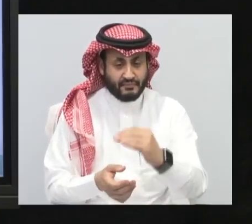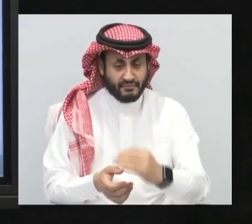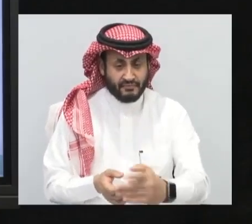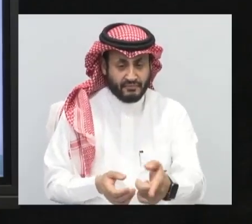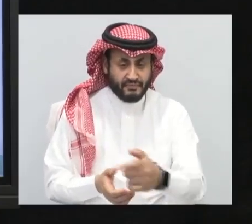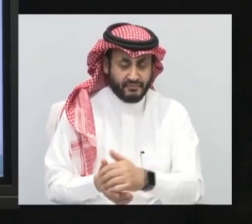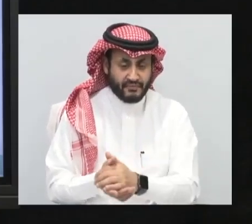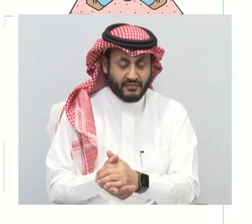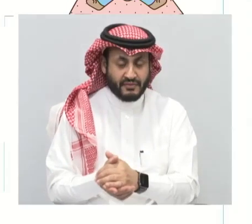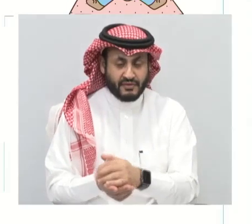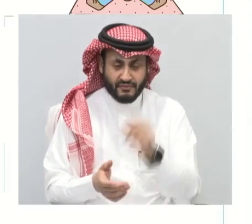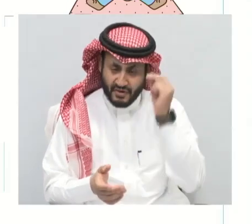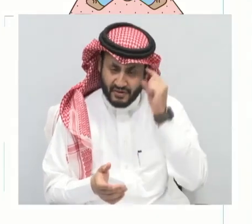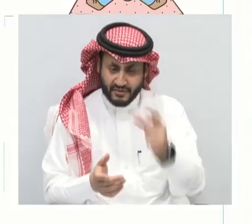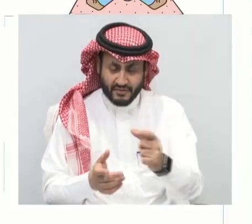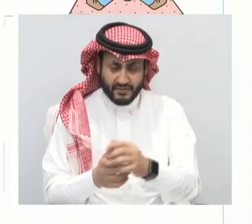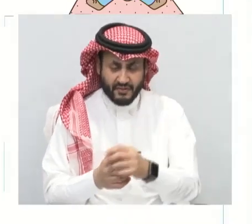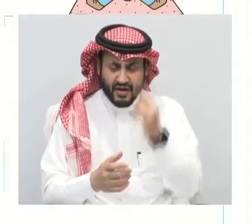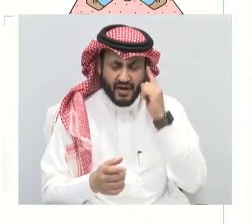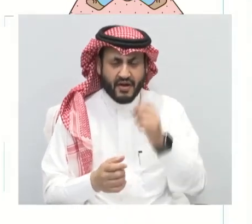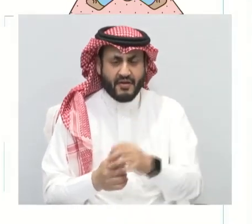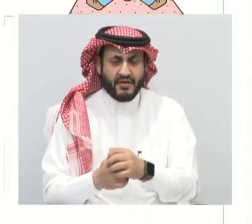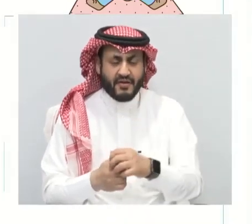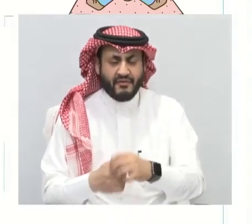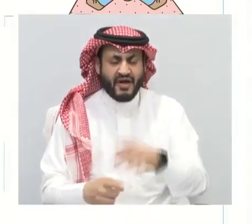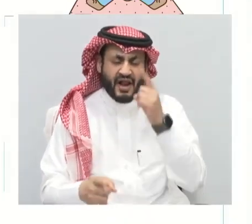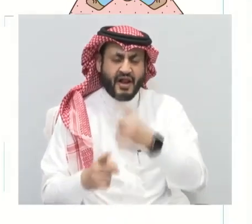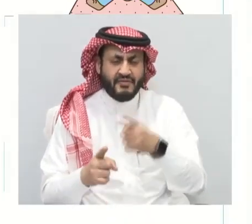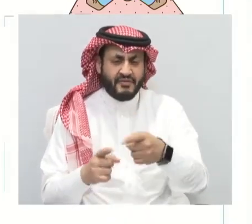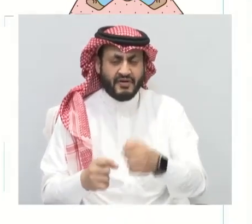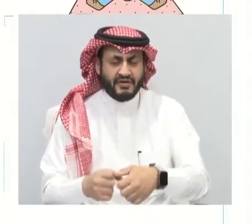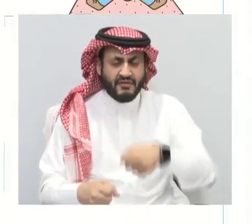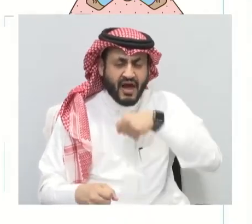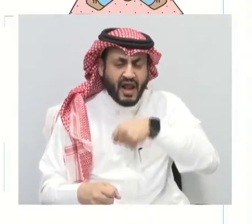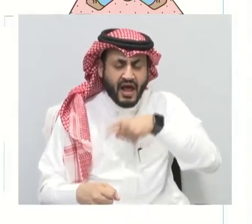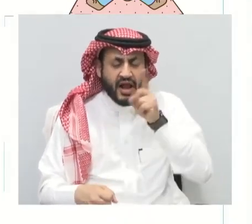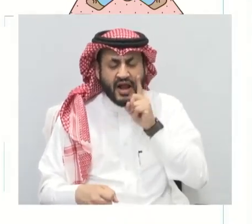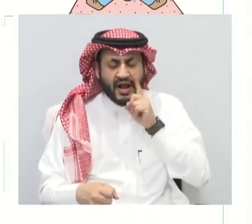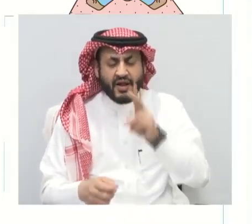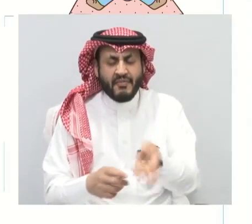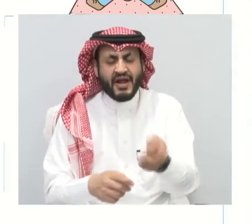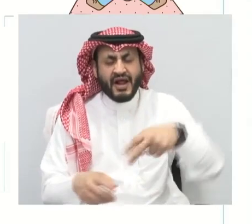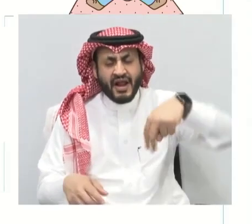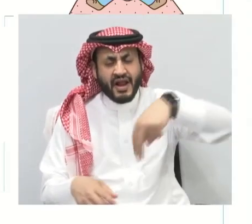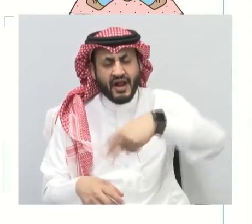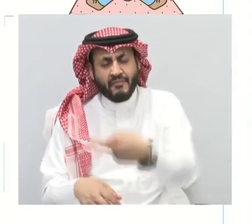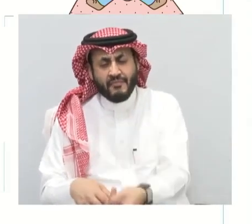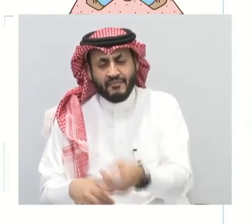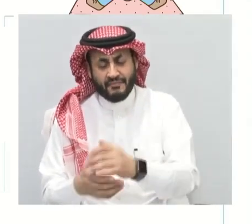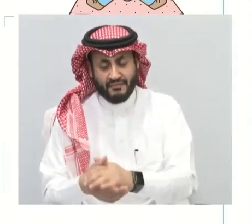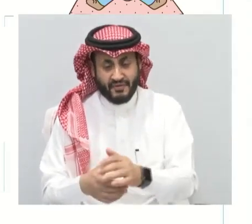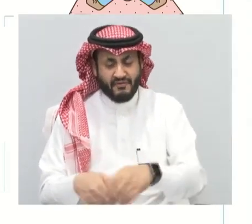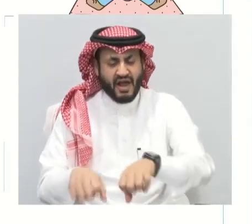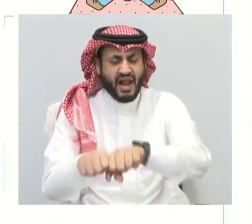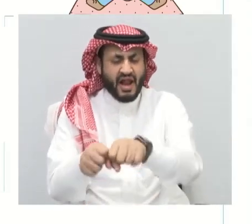questions. We recognized that there was an emergency when the grandmother fell down the stairs and she